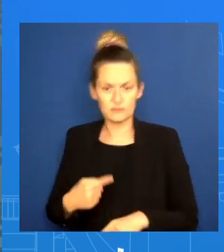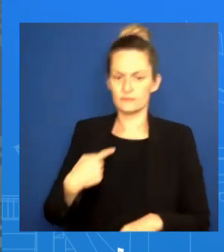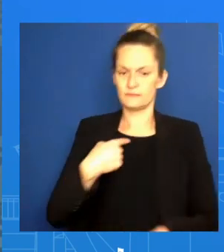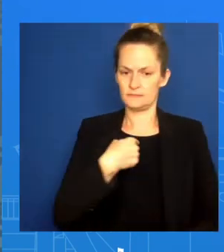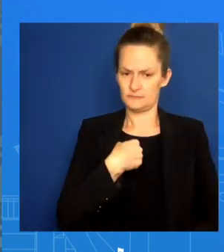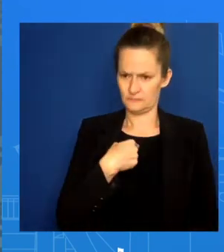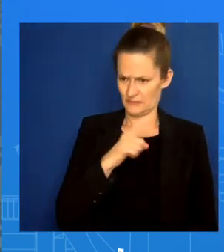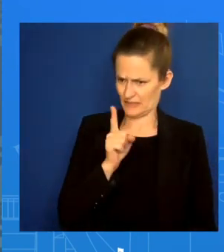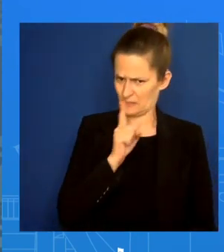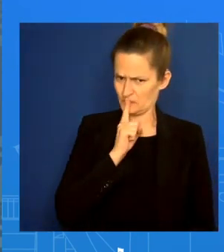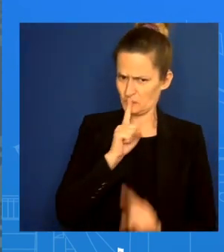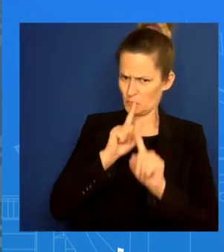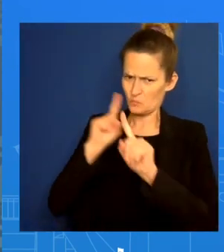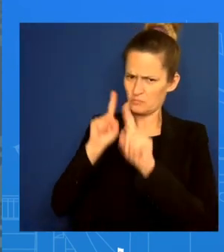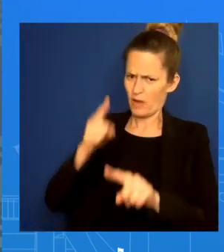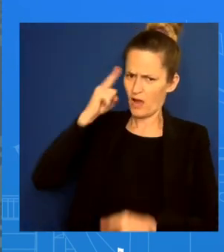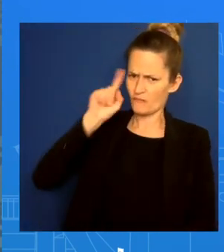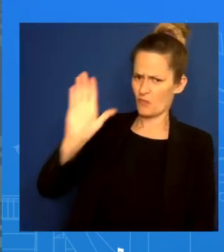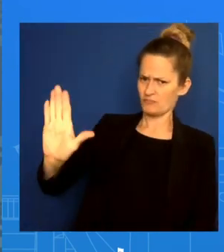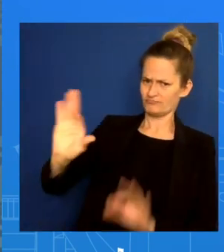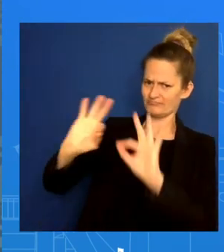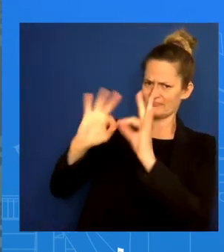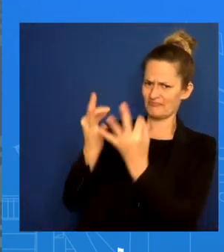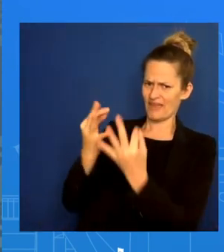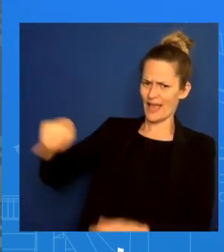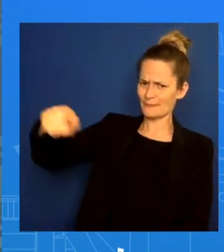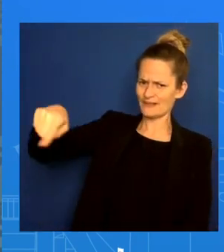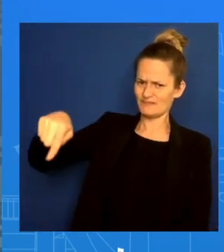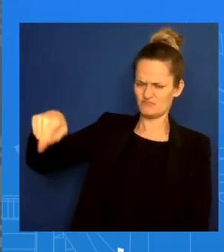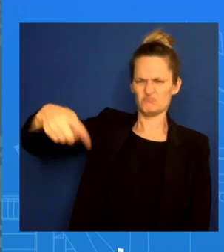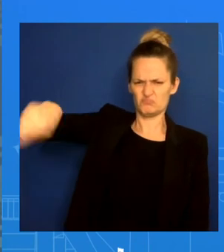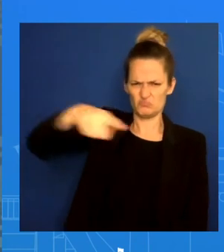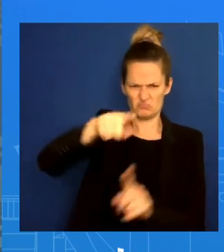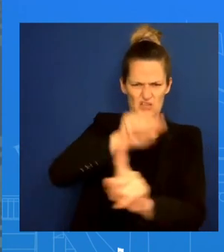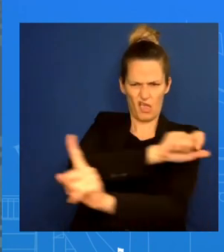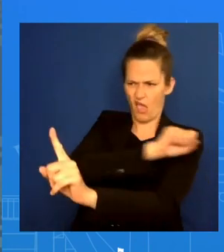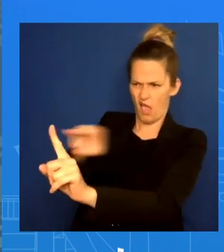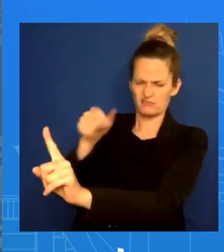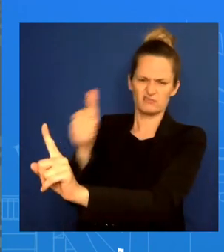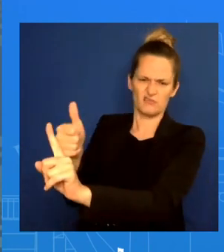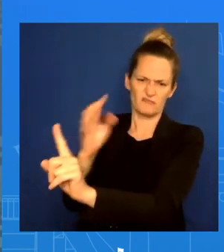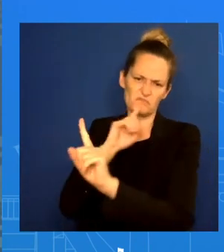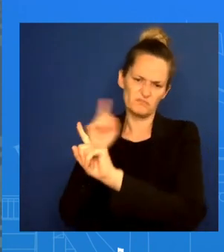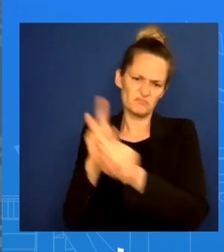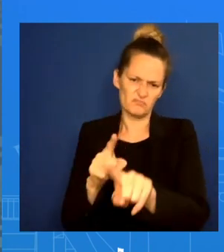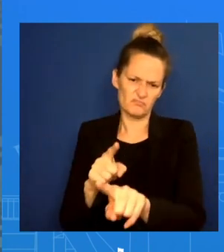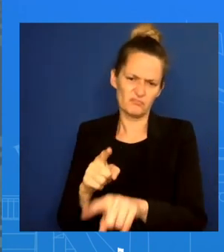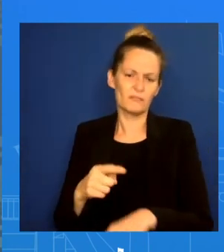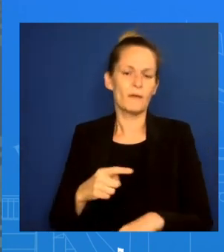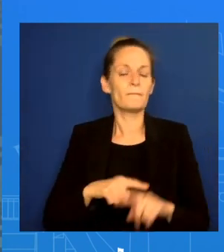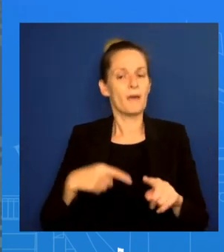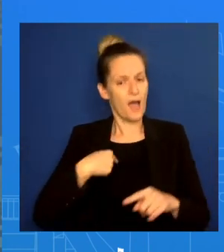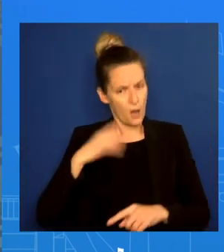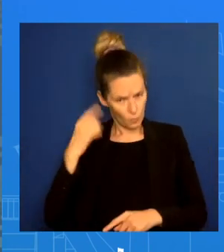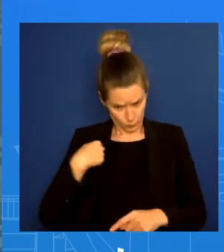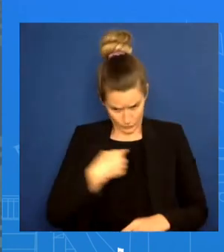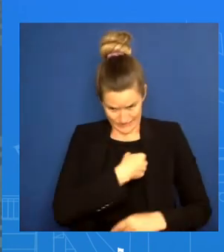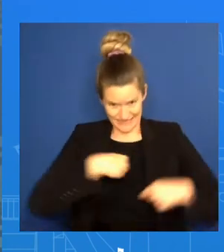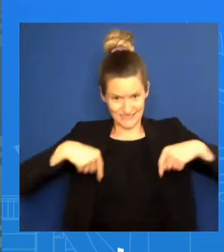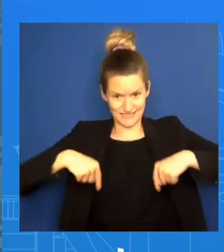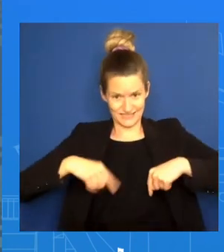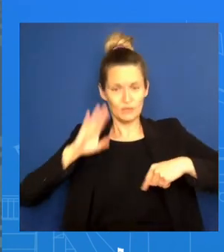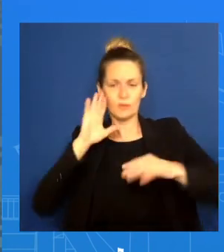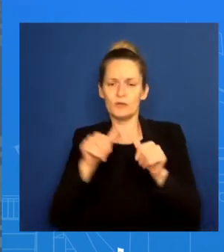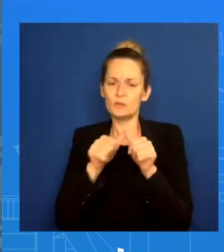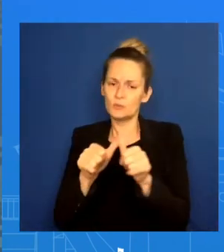again, we have kept them informed every step of the way. The outreach today was just to let them know, hey, we're gonna be talking a little bit